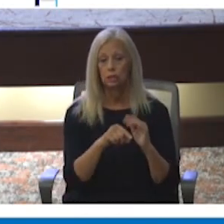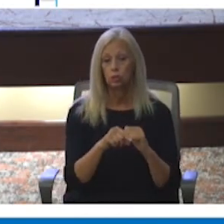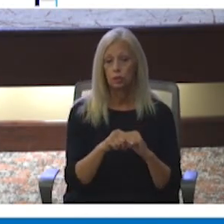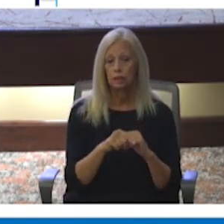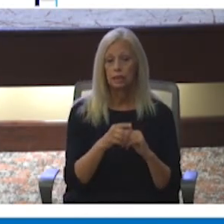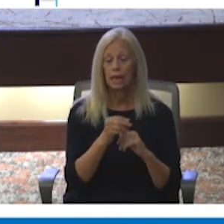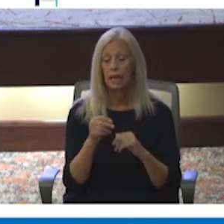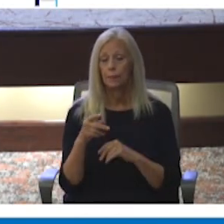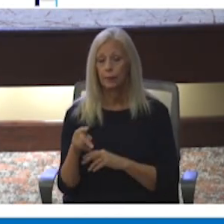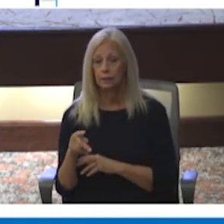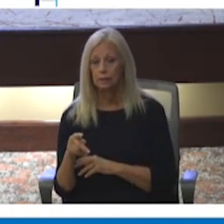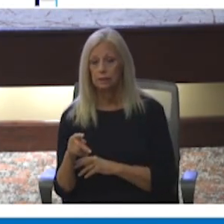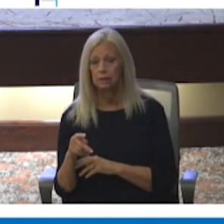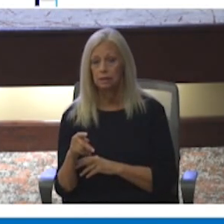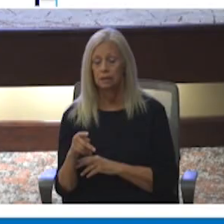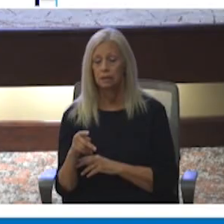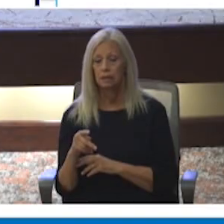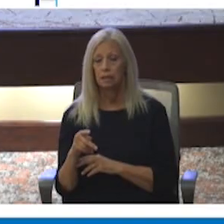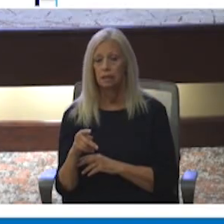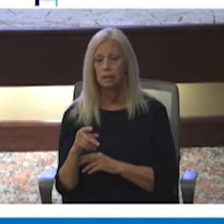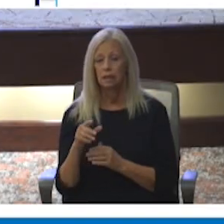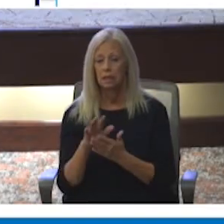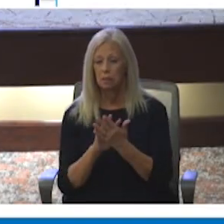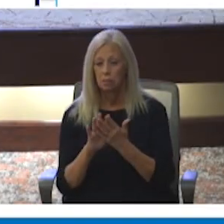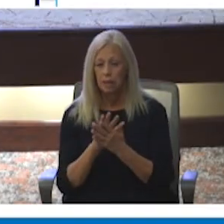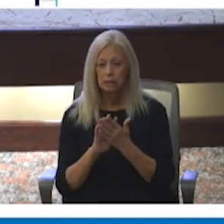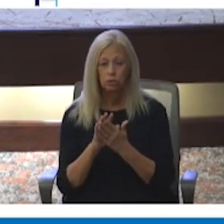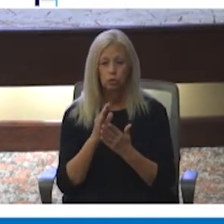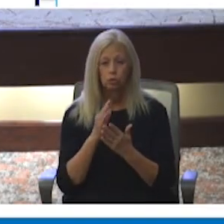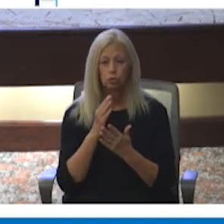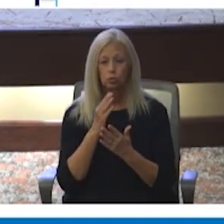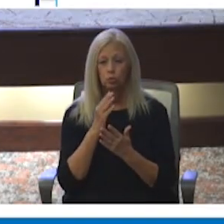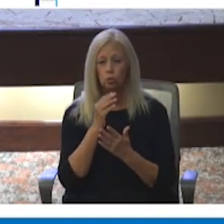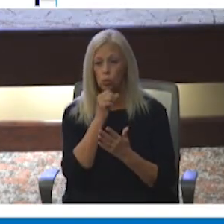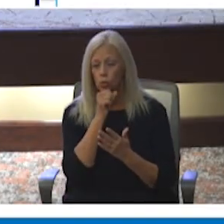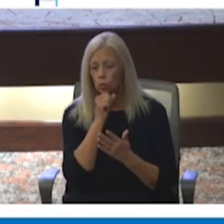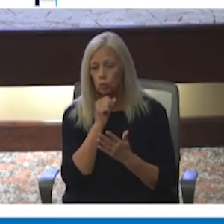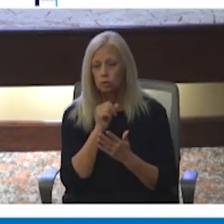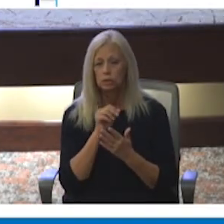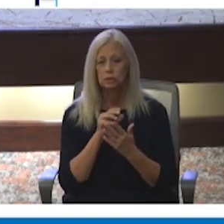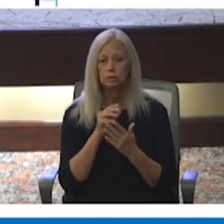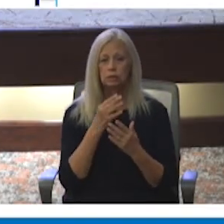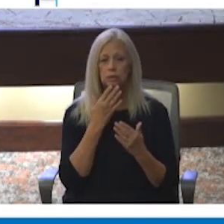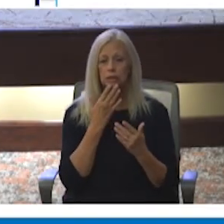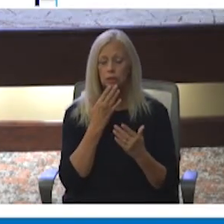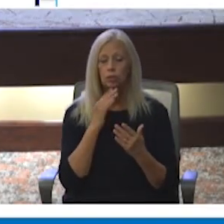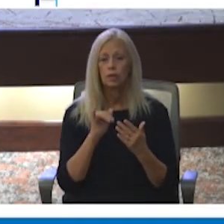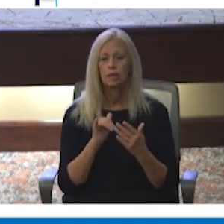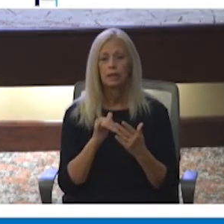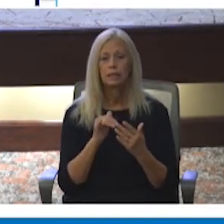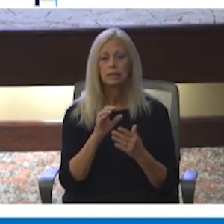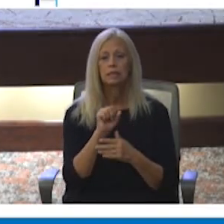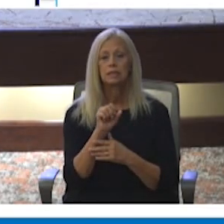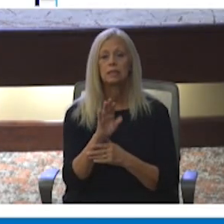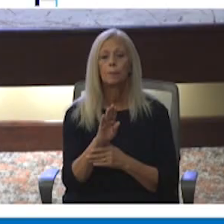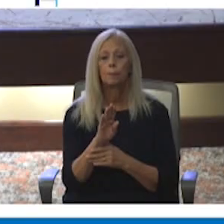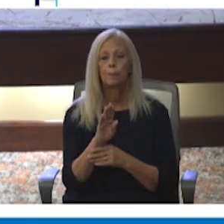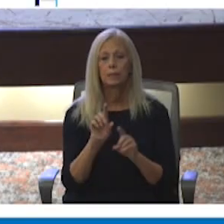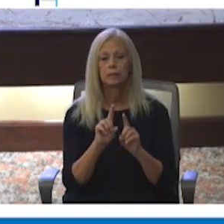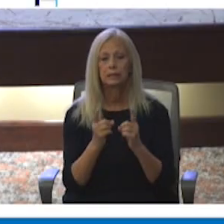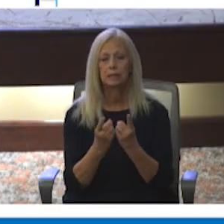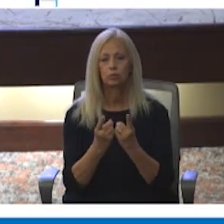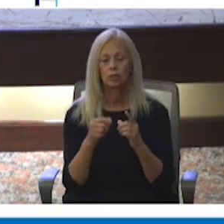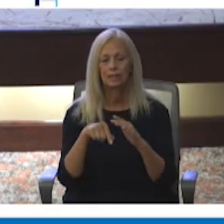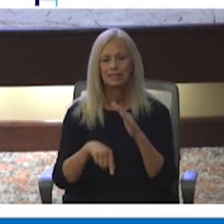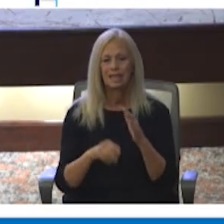the pink and then the beige and then the orange kind of. Those are the colors of the sub-districts in the downtown.